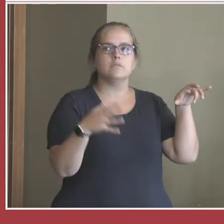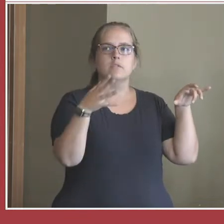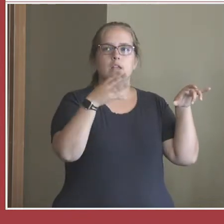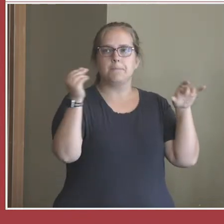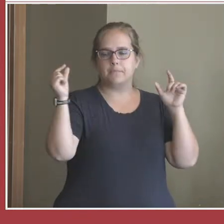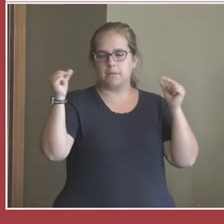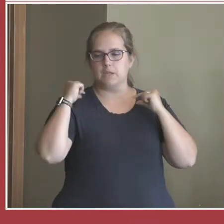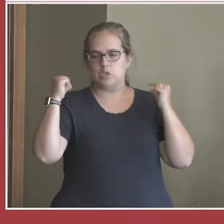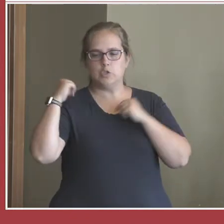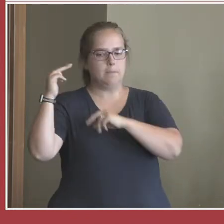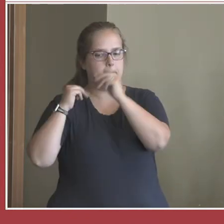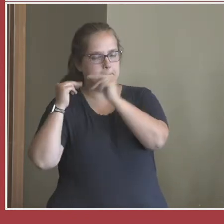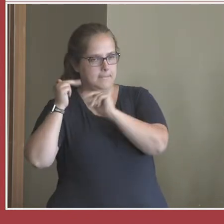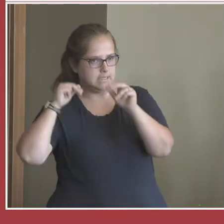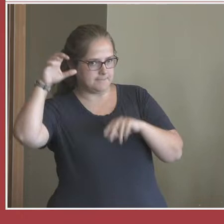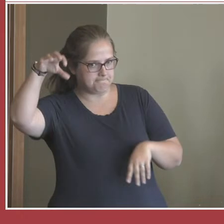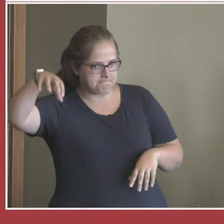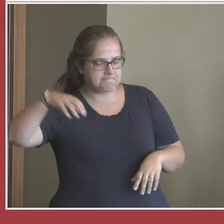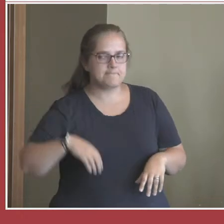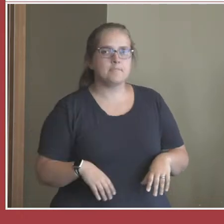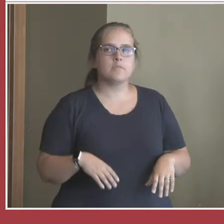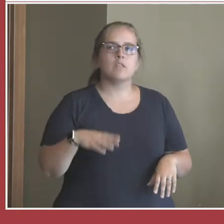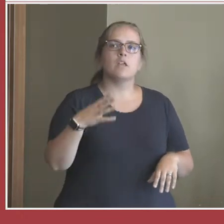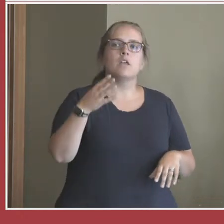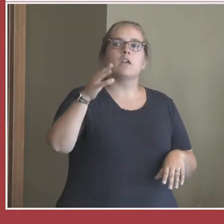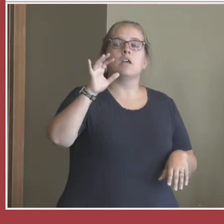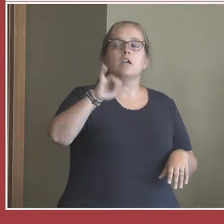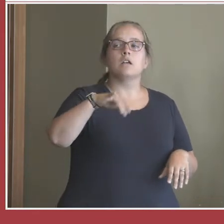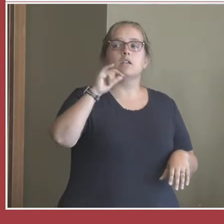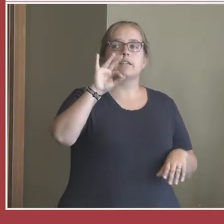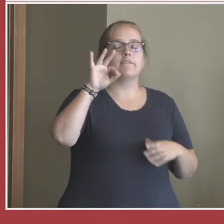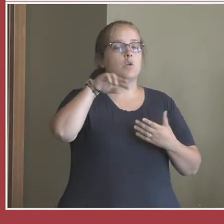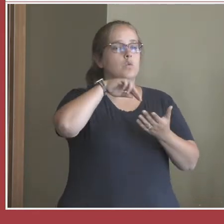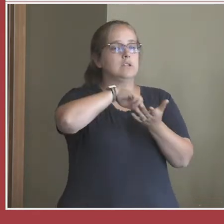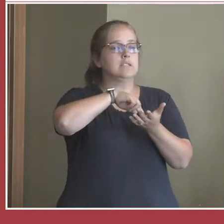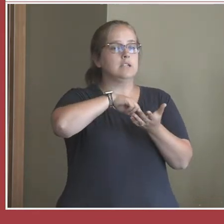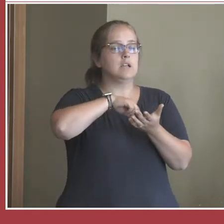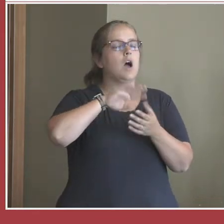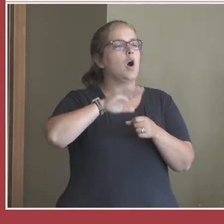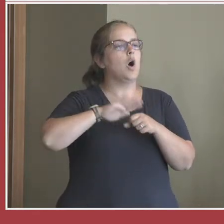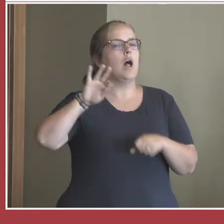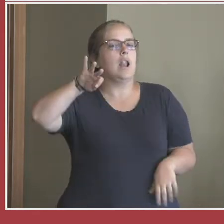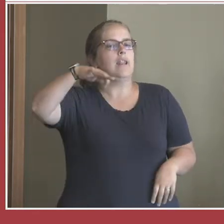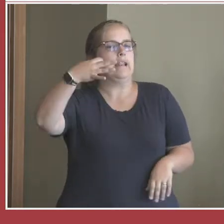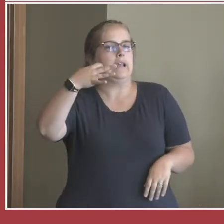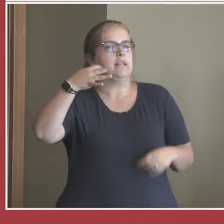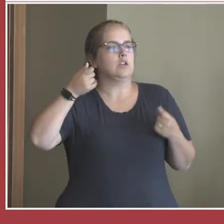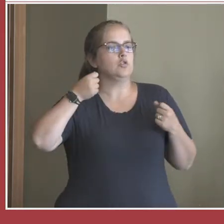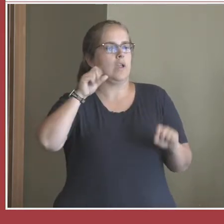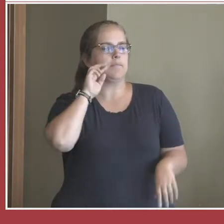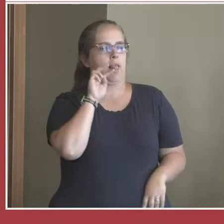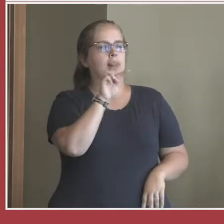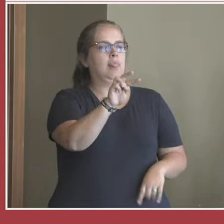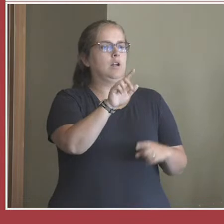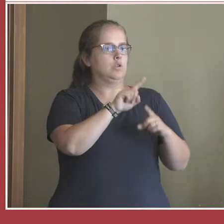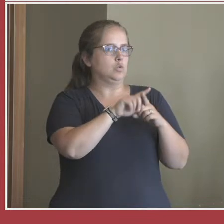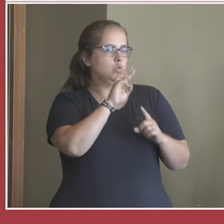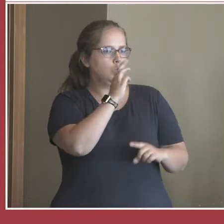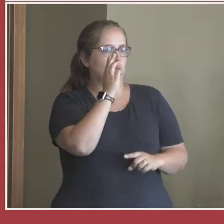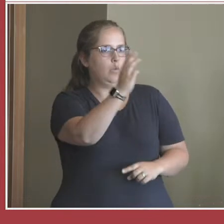and the gym building. And this would be if you were standing on 9th Street looking to the